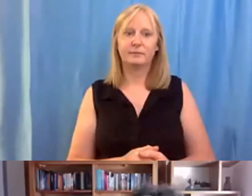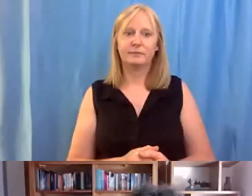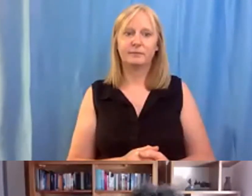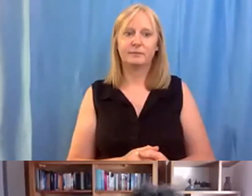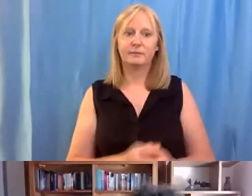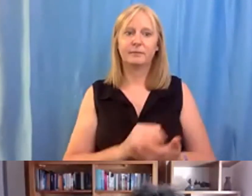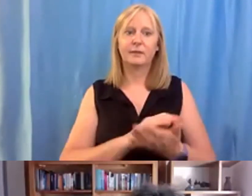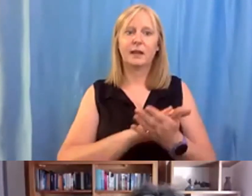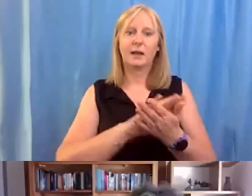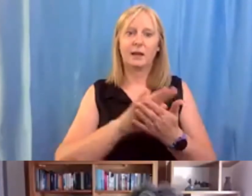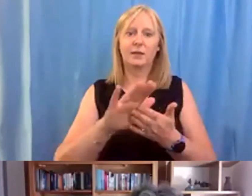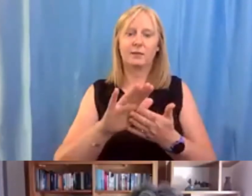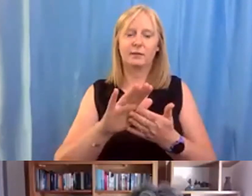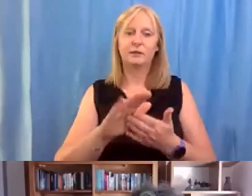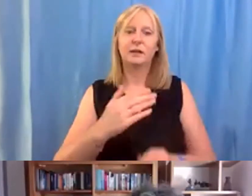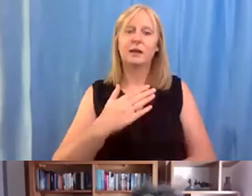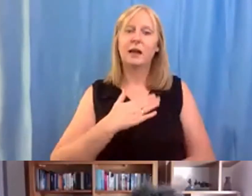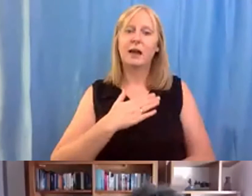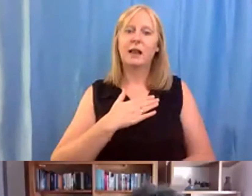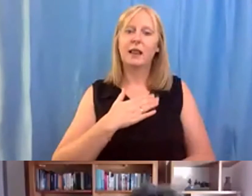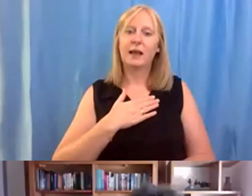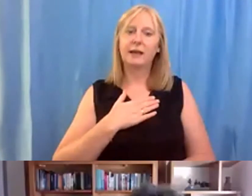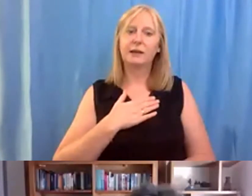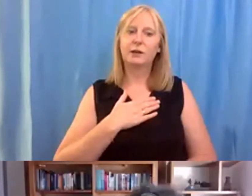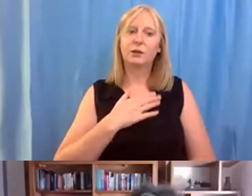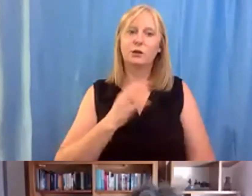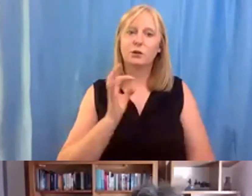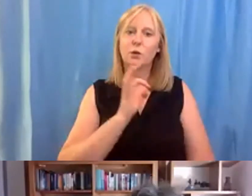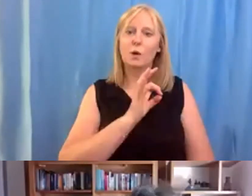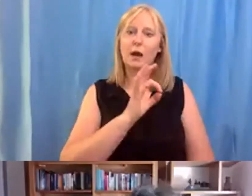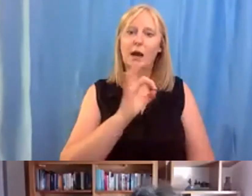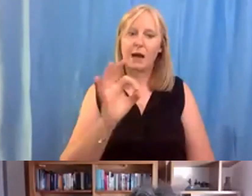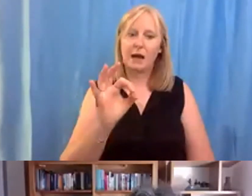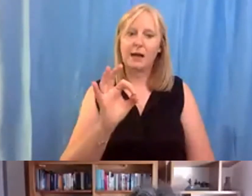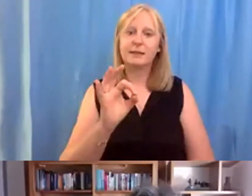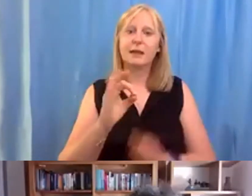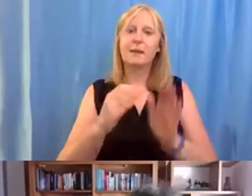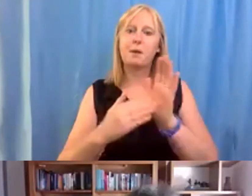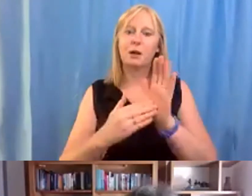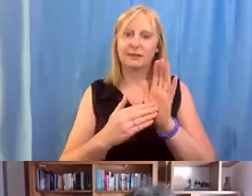I'd like to ask Marshall a question.